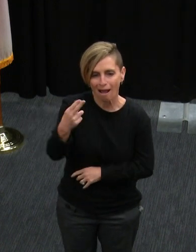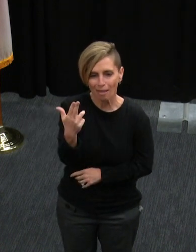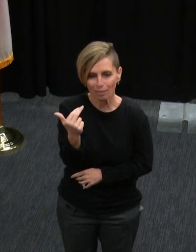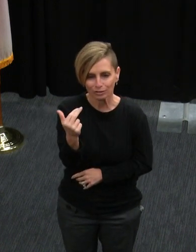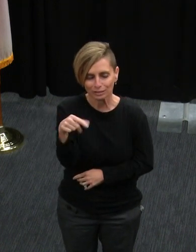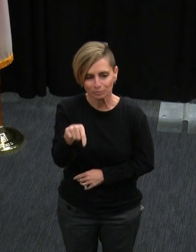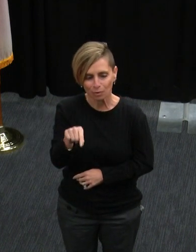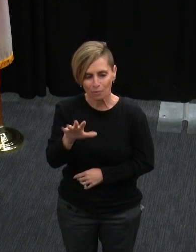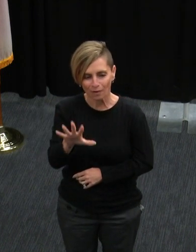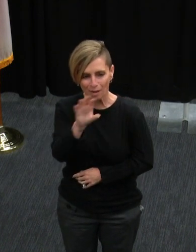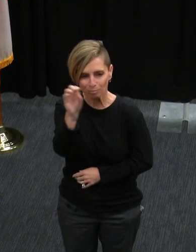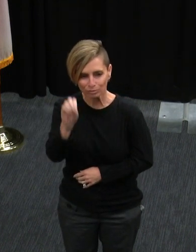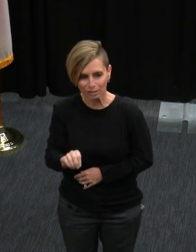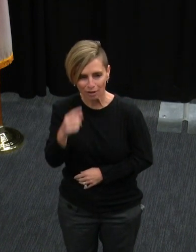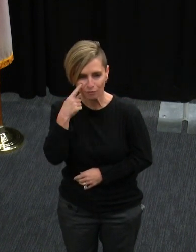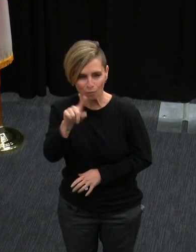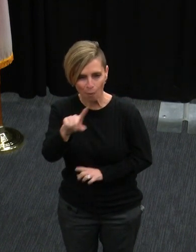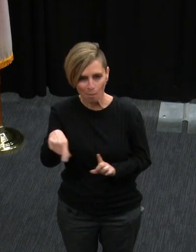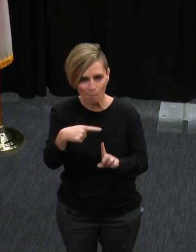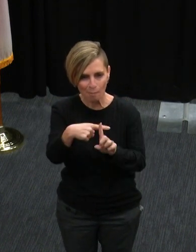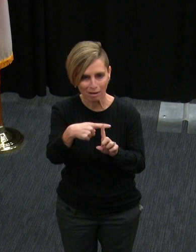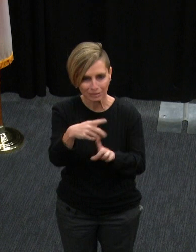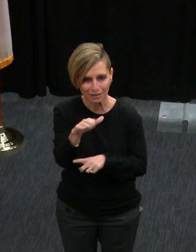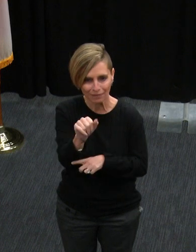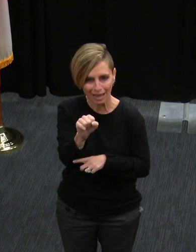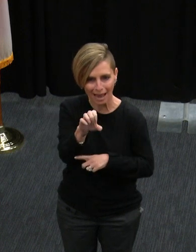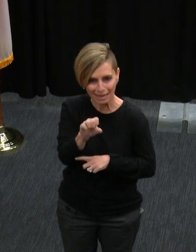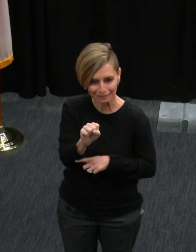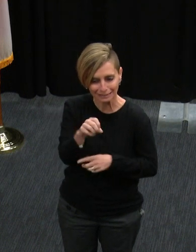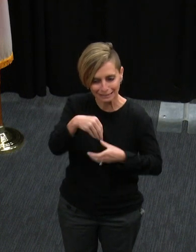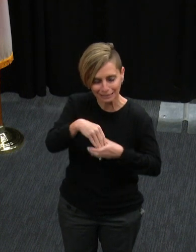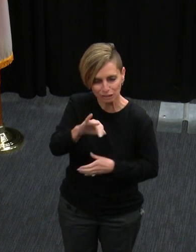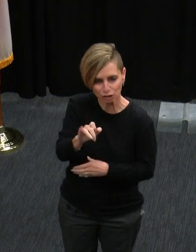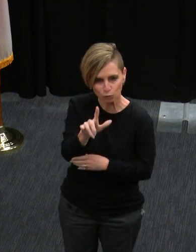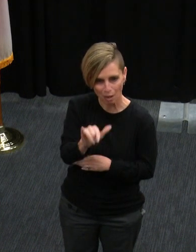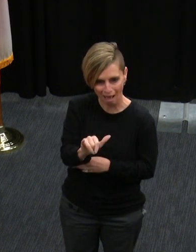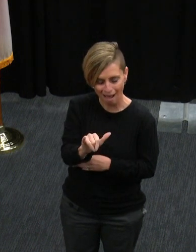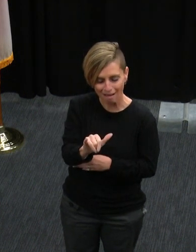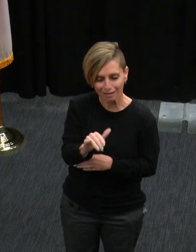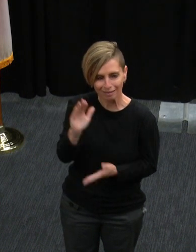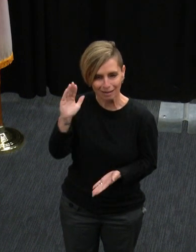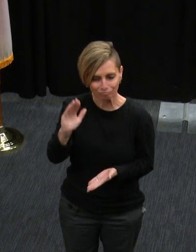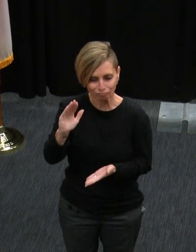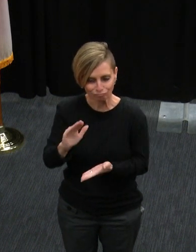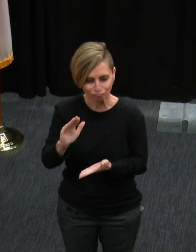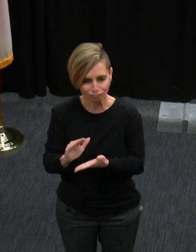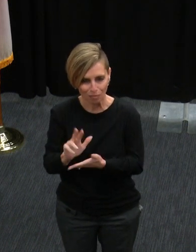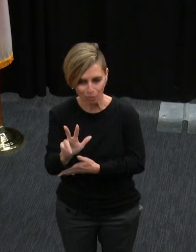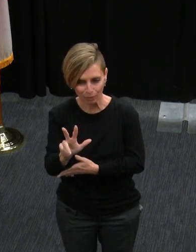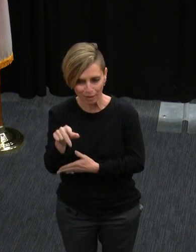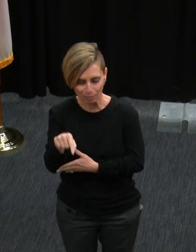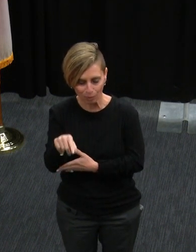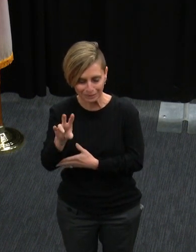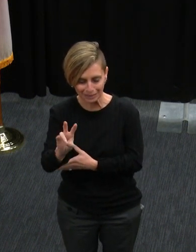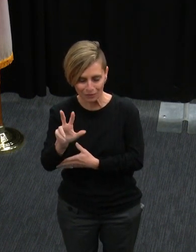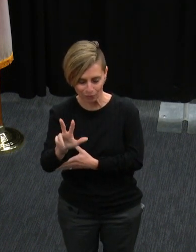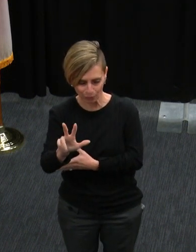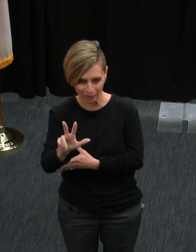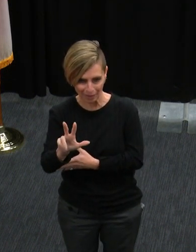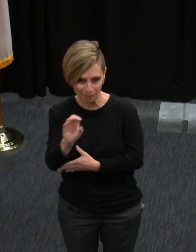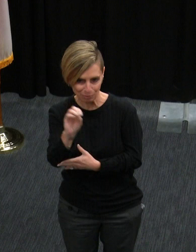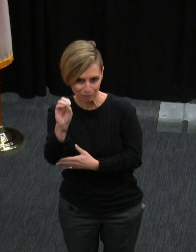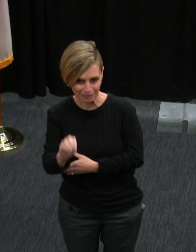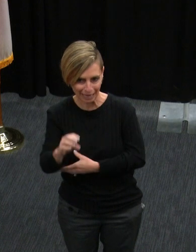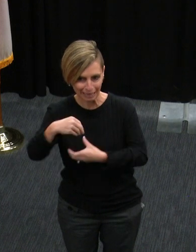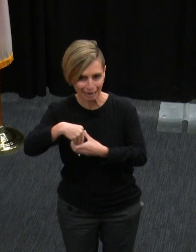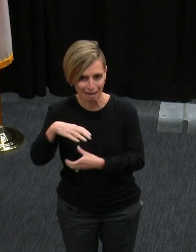13.5% as in terms of our positivity rate. We got that down, that was in July, we got that down to 3.73% in mid-October, not that